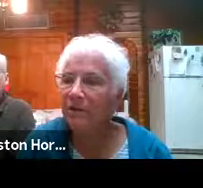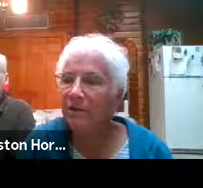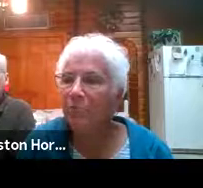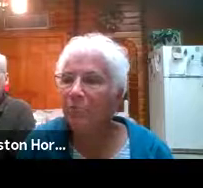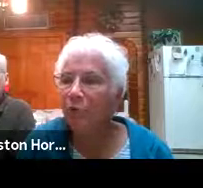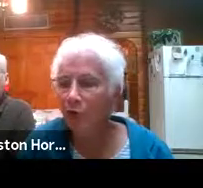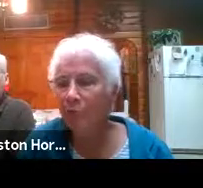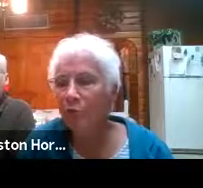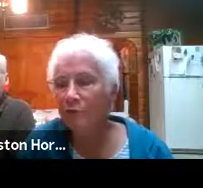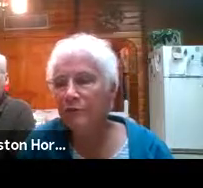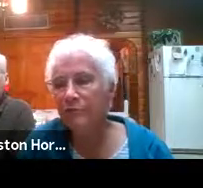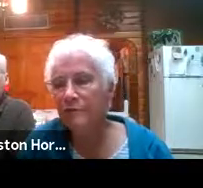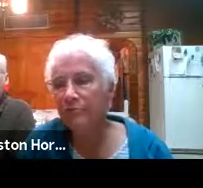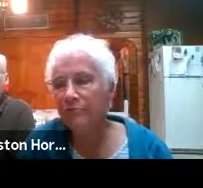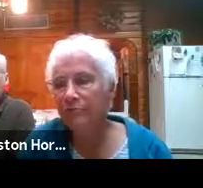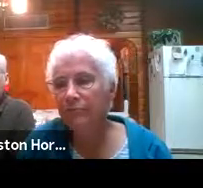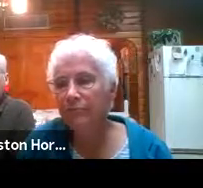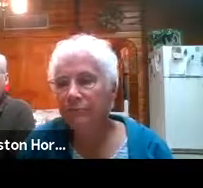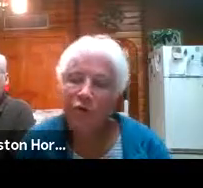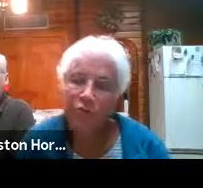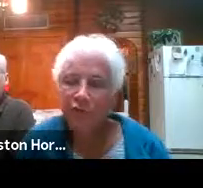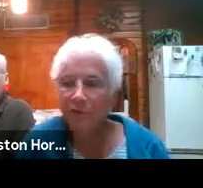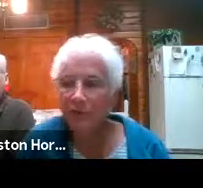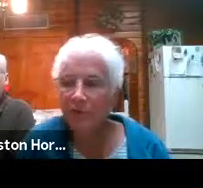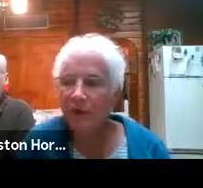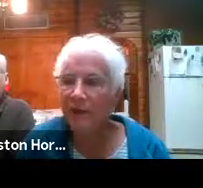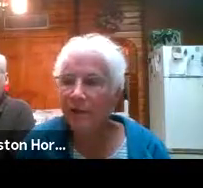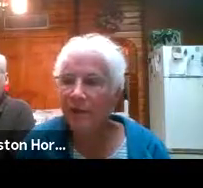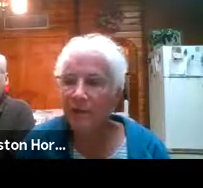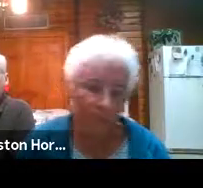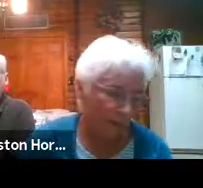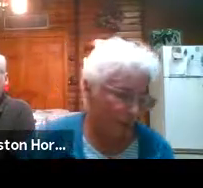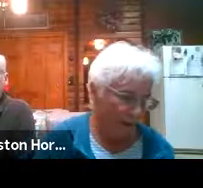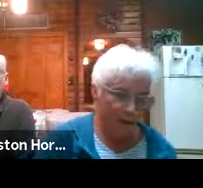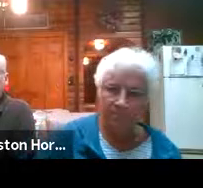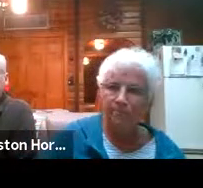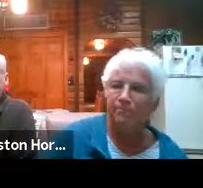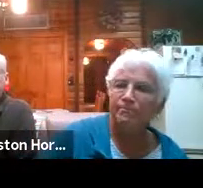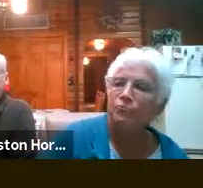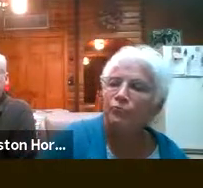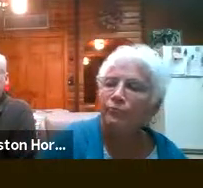get more service. So just thought I'd make that comment.